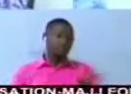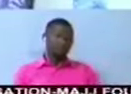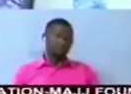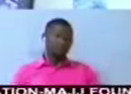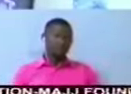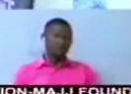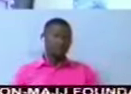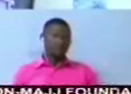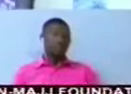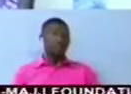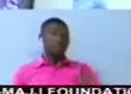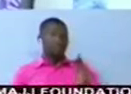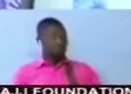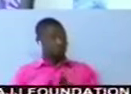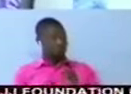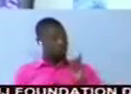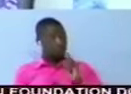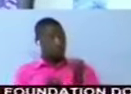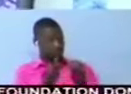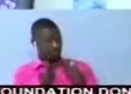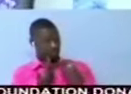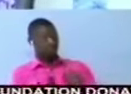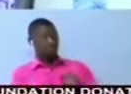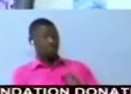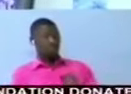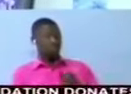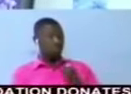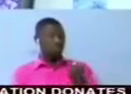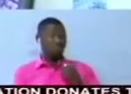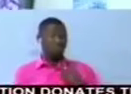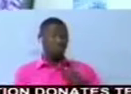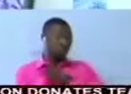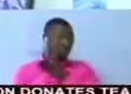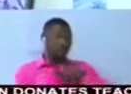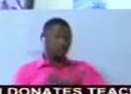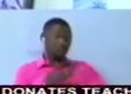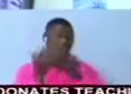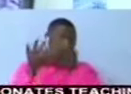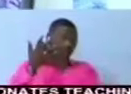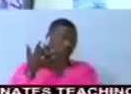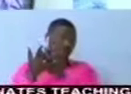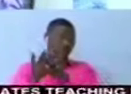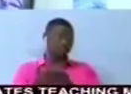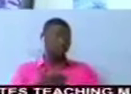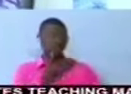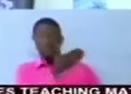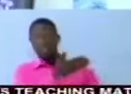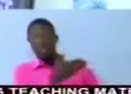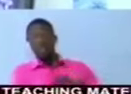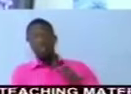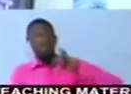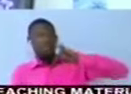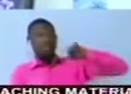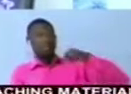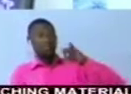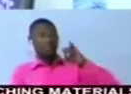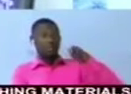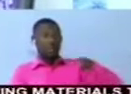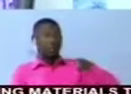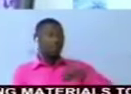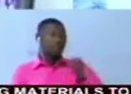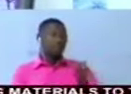démé dañ ko yobbu fofu direct. Because we were in the cell. Mo Jim ak nitami. And Jim and his people.